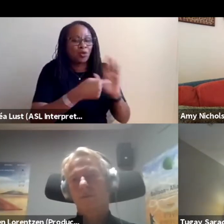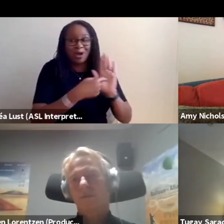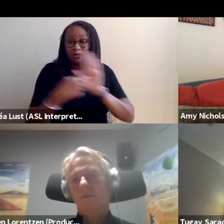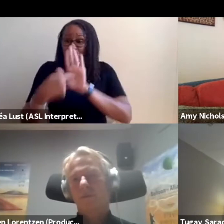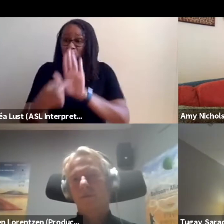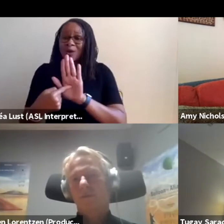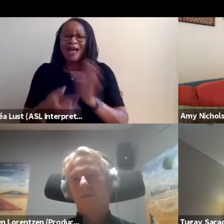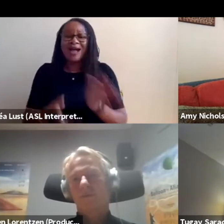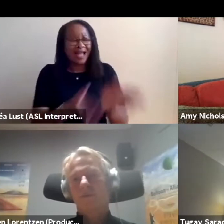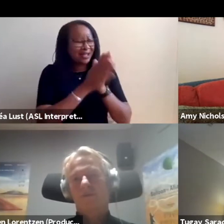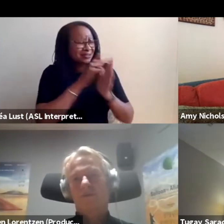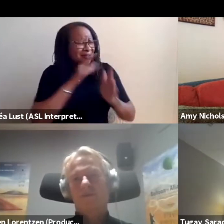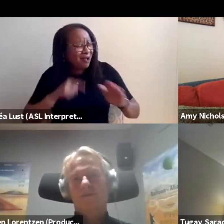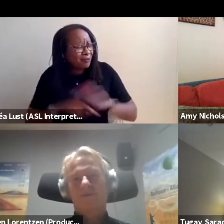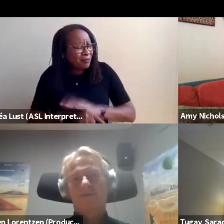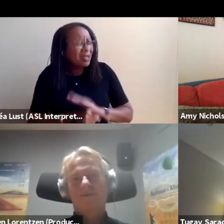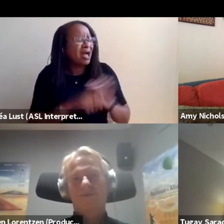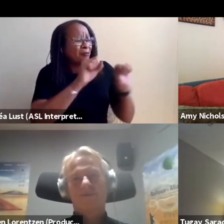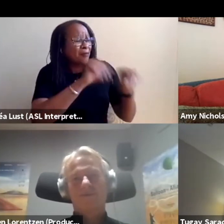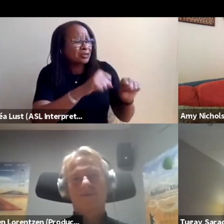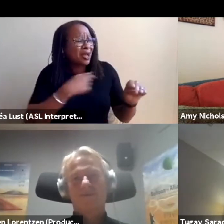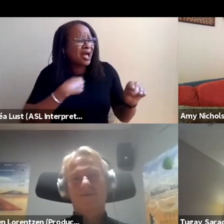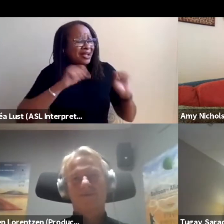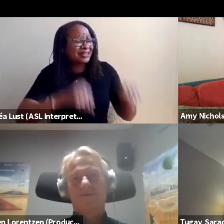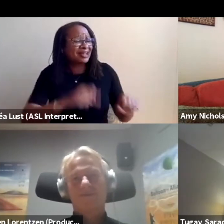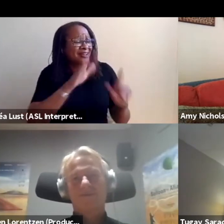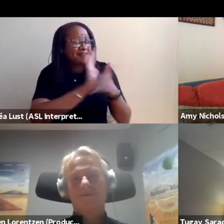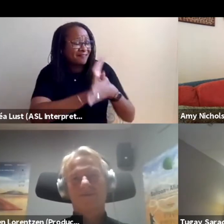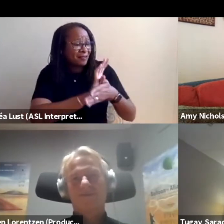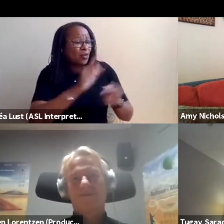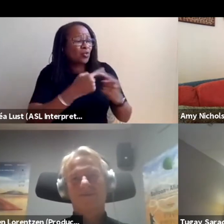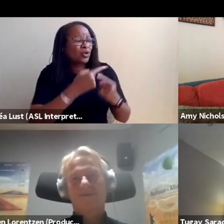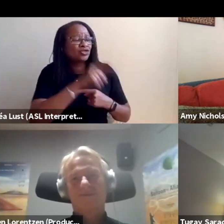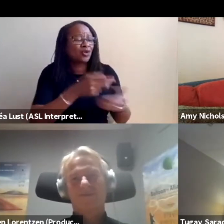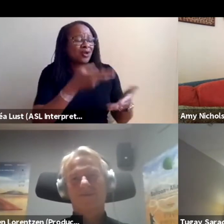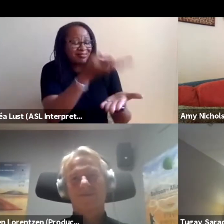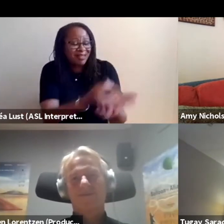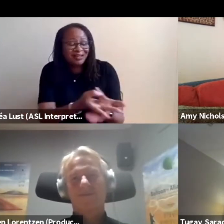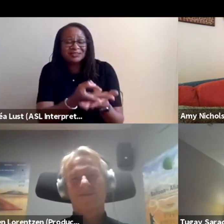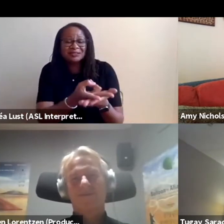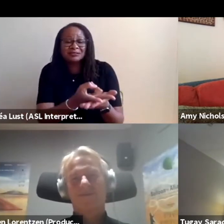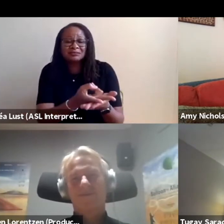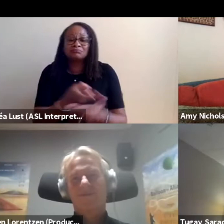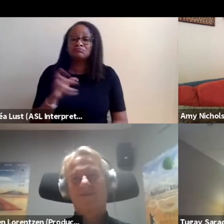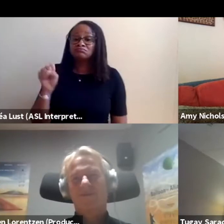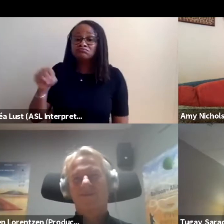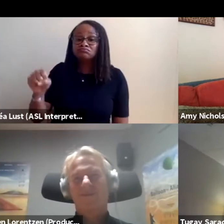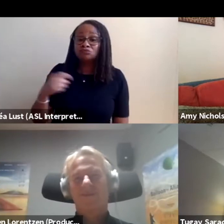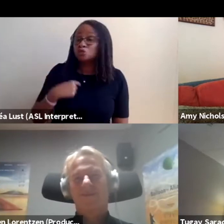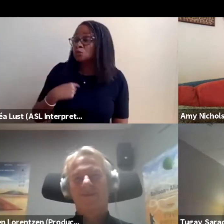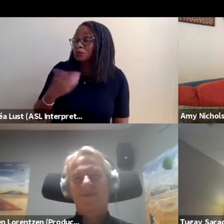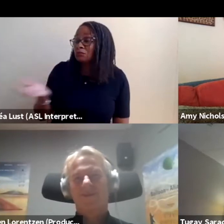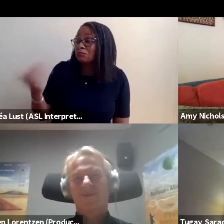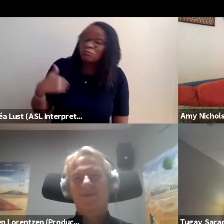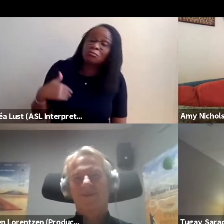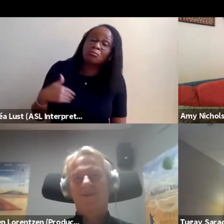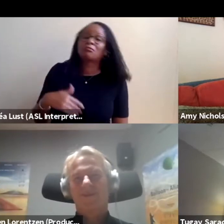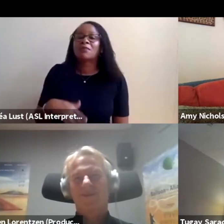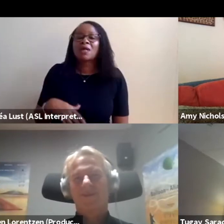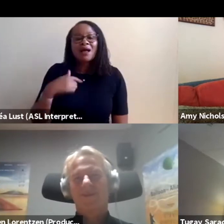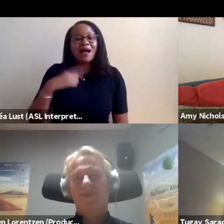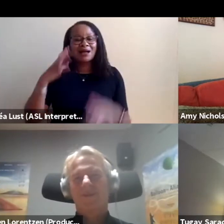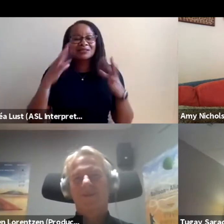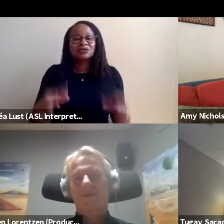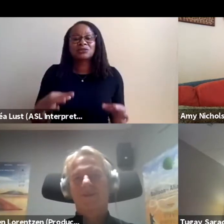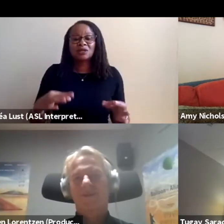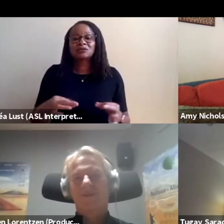humbly, Seyran, is it possible that I can film you when you are lying down? And she said, okay. And then I decided to